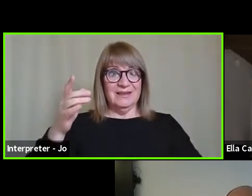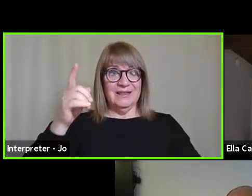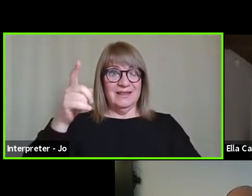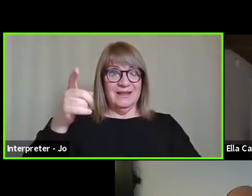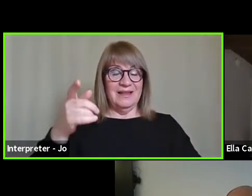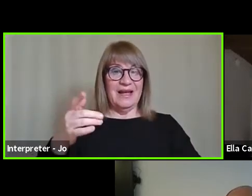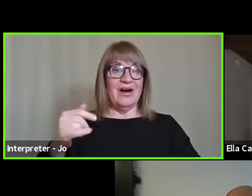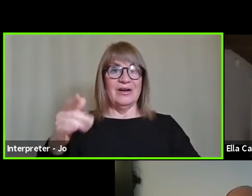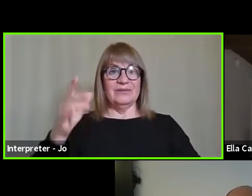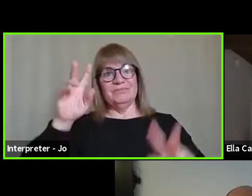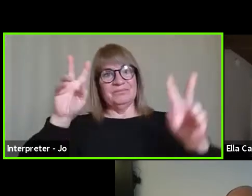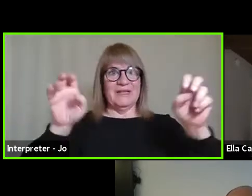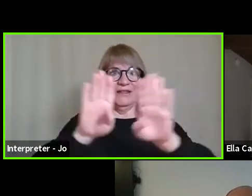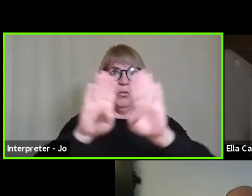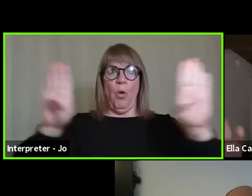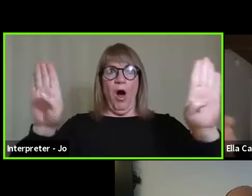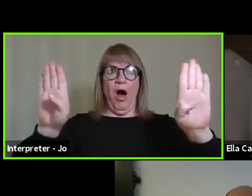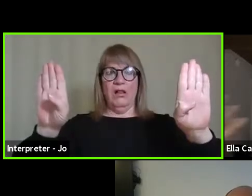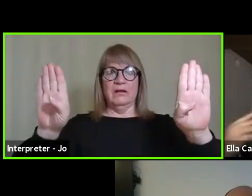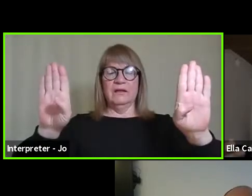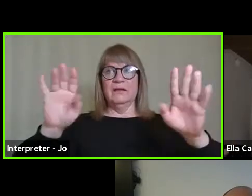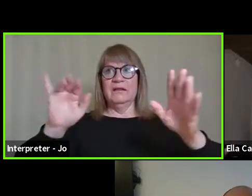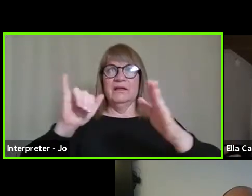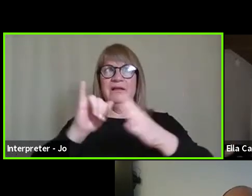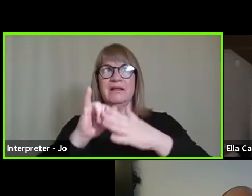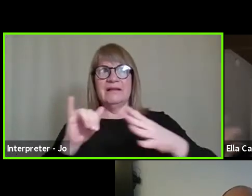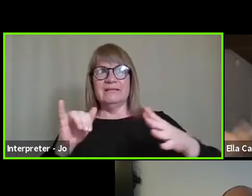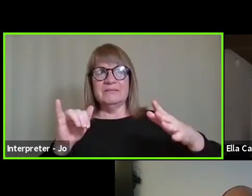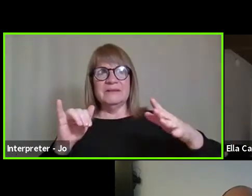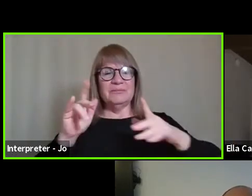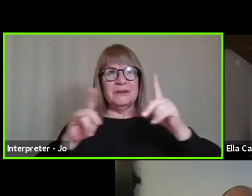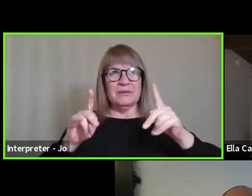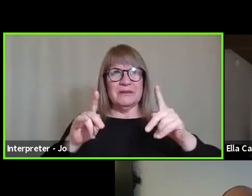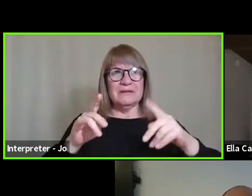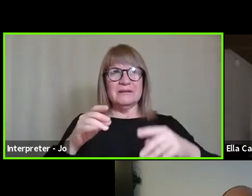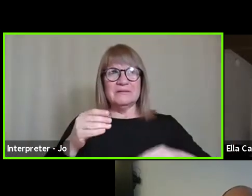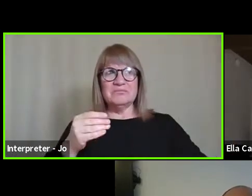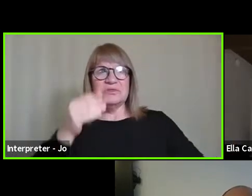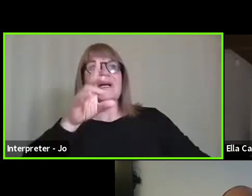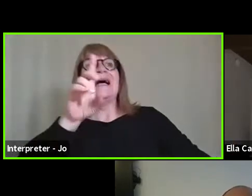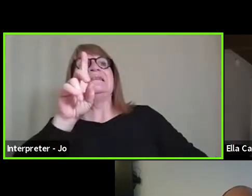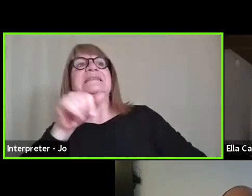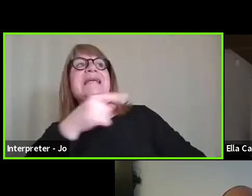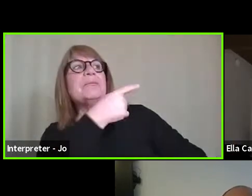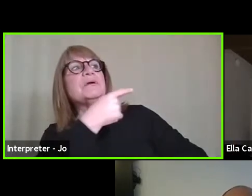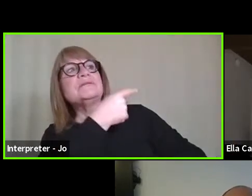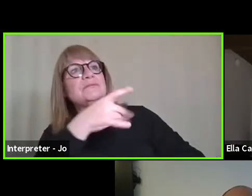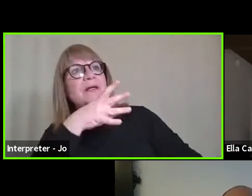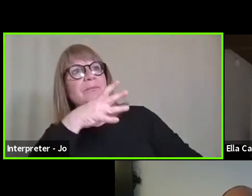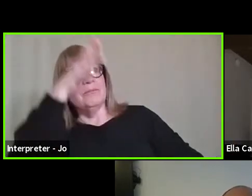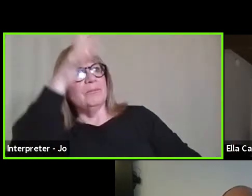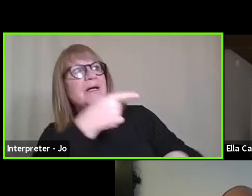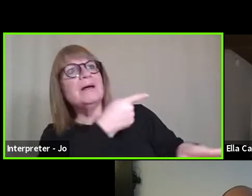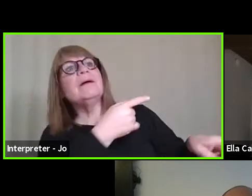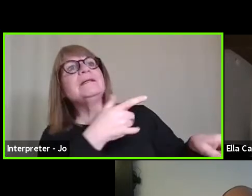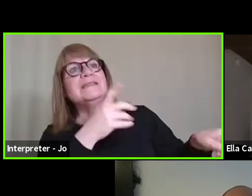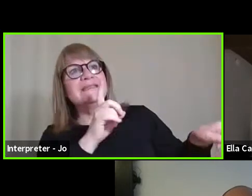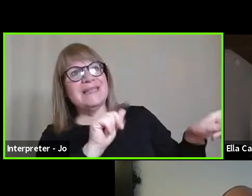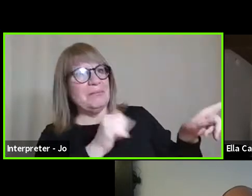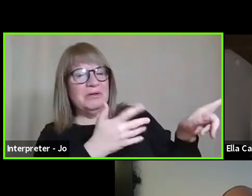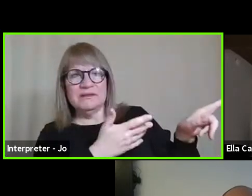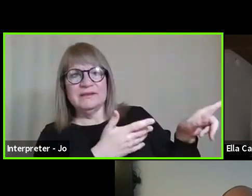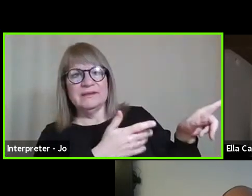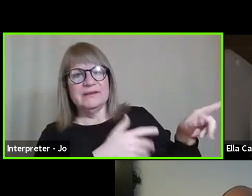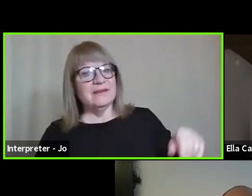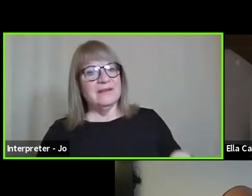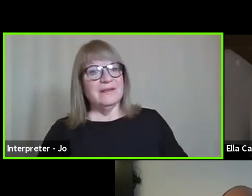gets thrown against to see what sticks right and they will throw the disability of either parent at the court to try to make the argument that the